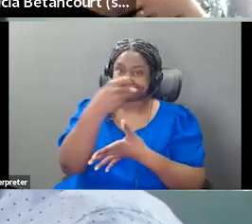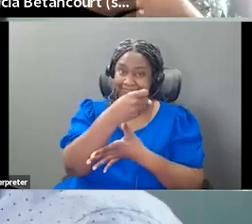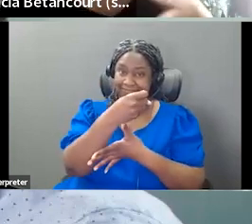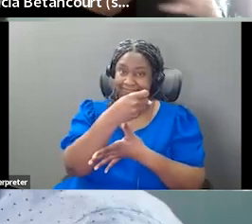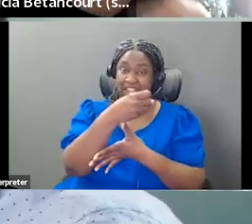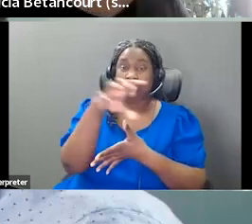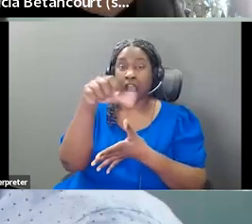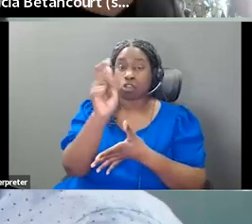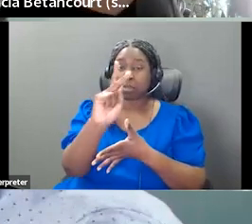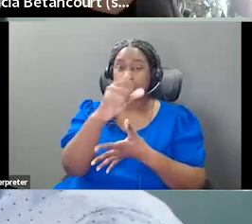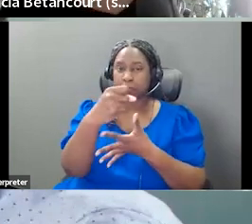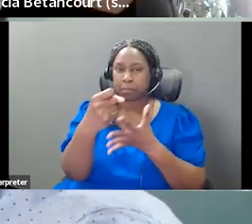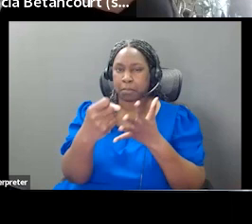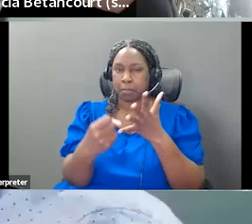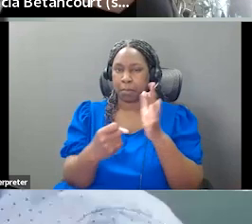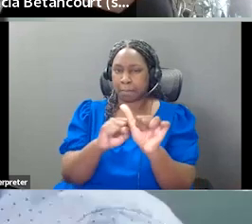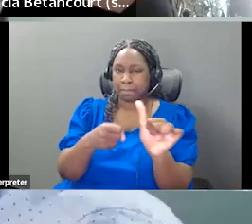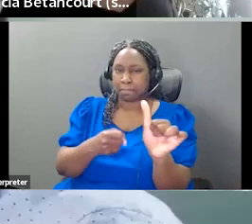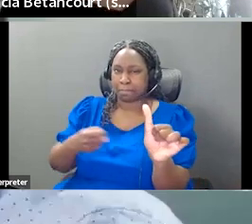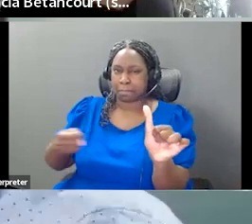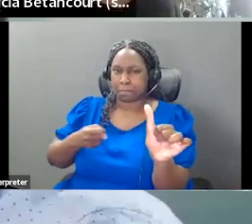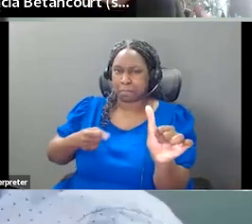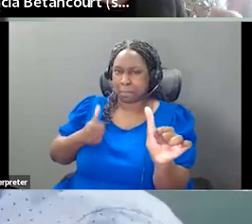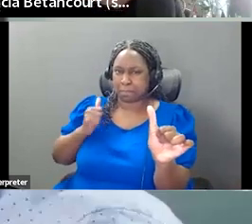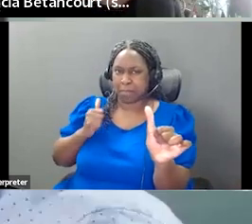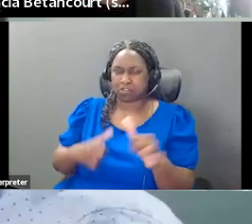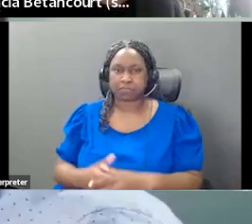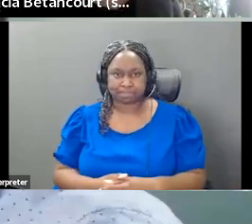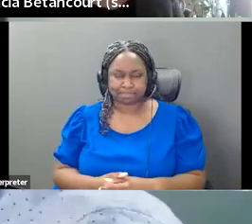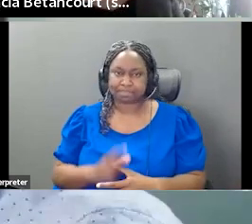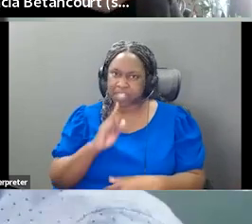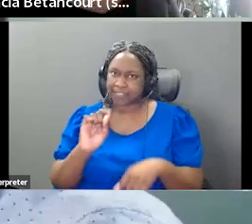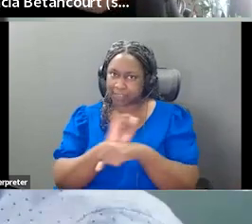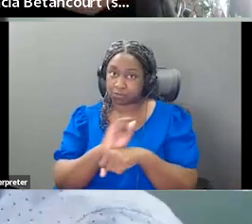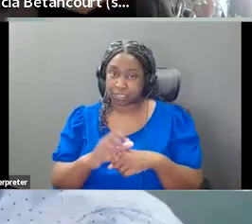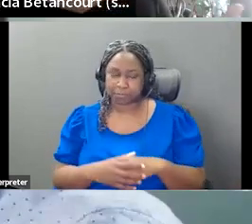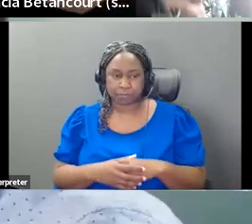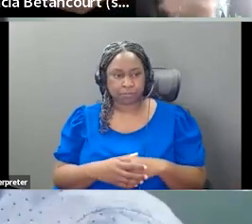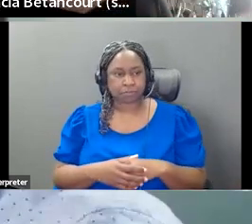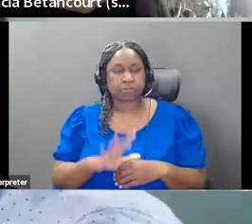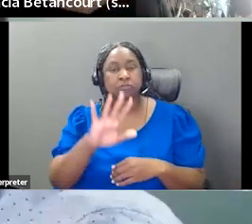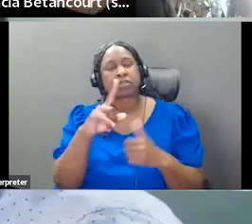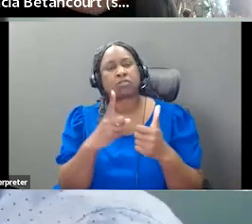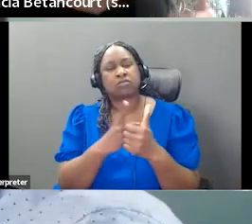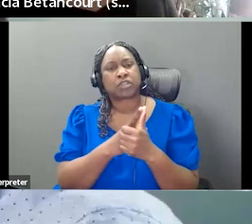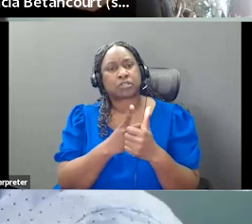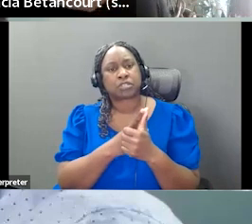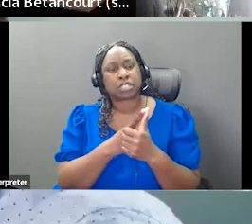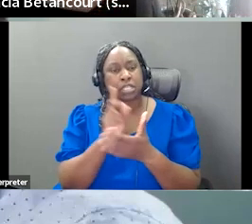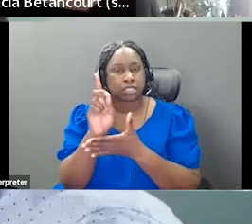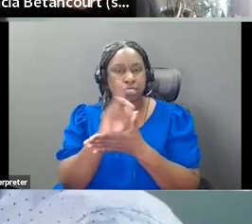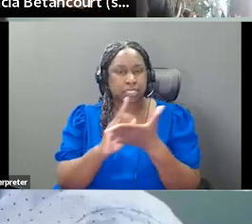being, sort of in the background, literally. First of all, and just talking about the principles of design